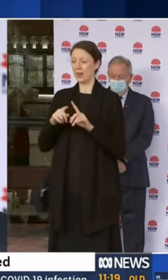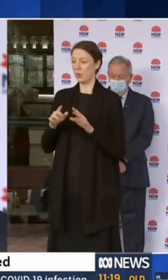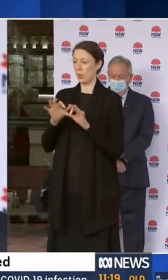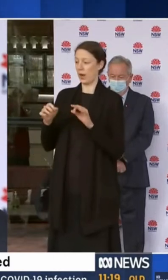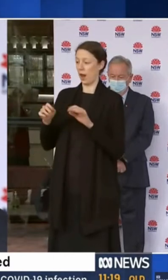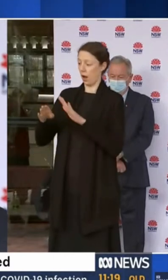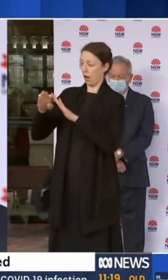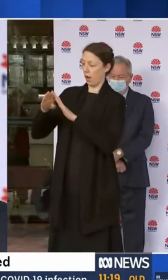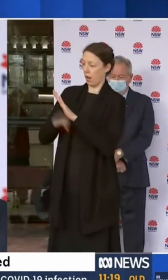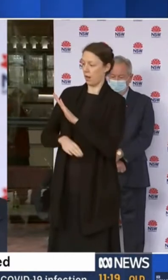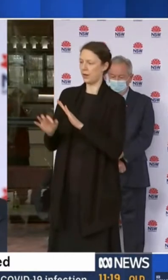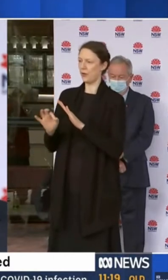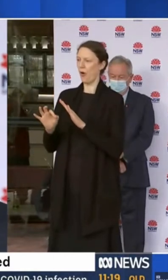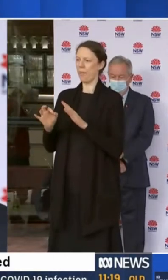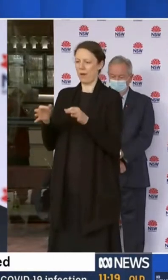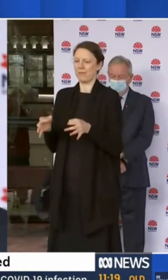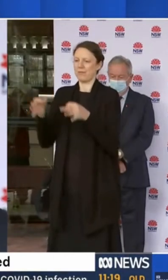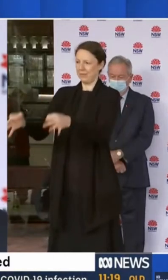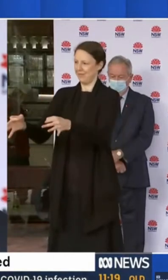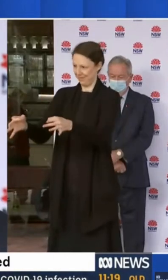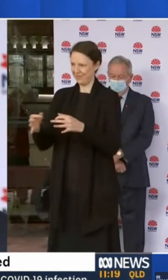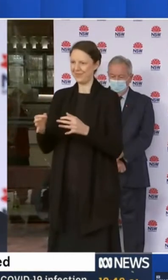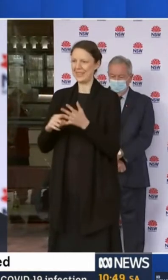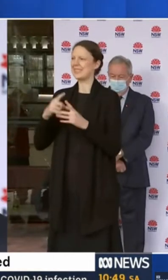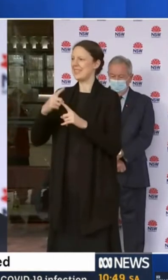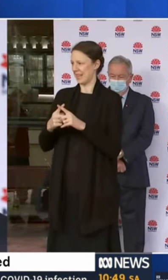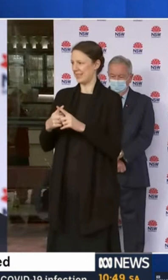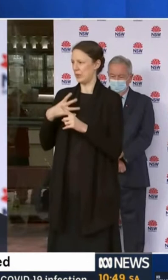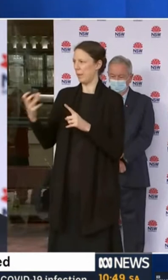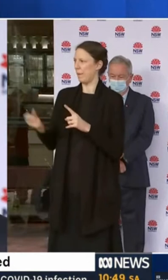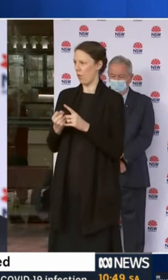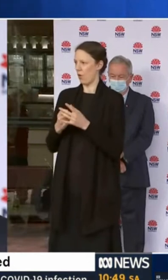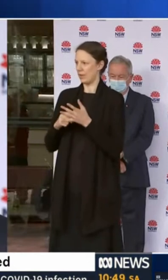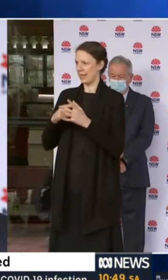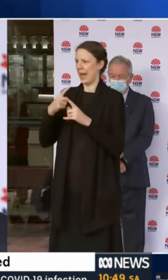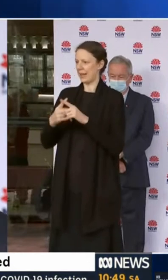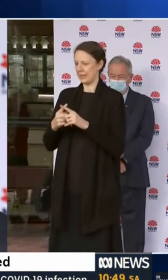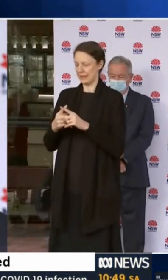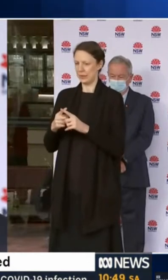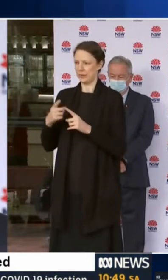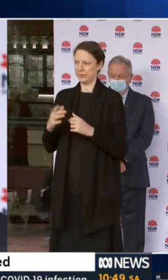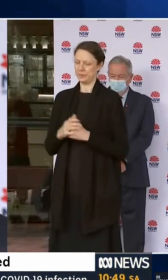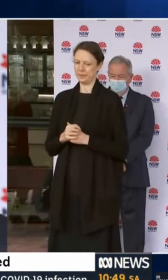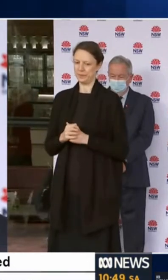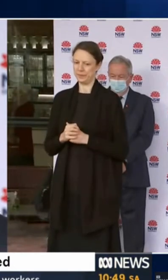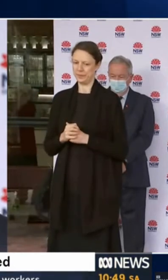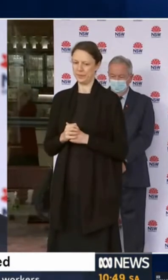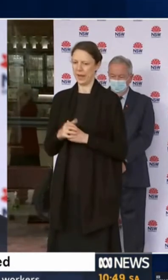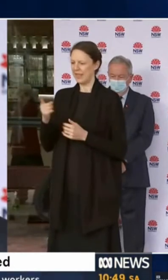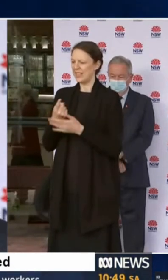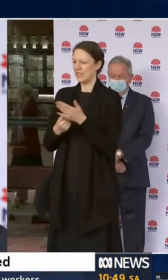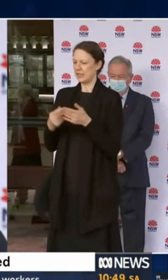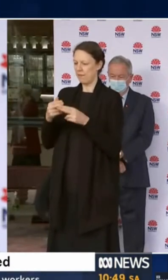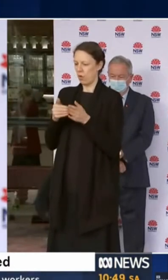there are payments due or liabilities due in relation to payroll tax, and you can obviously make those payments in the July period, this is just to provide